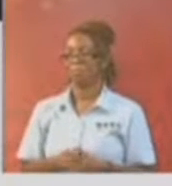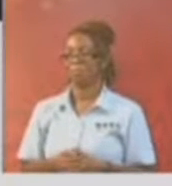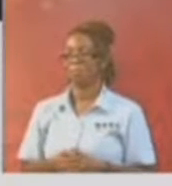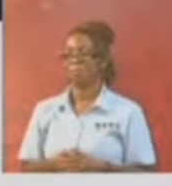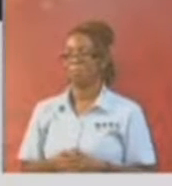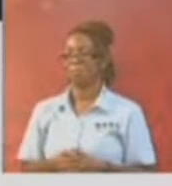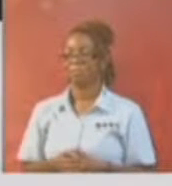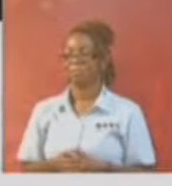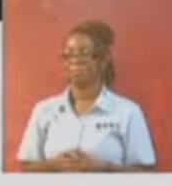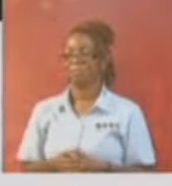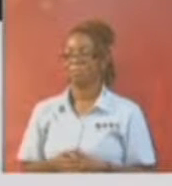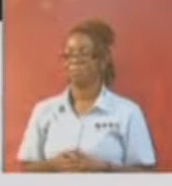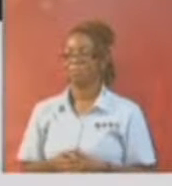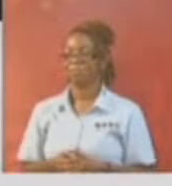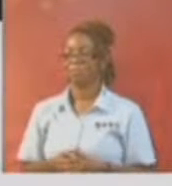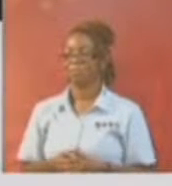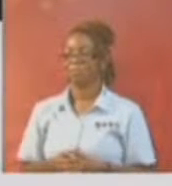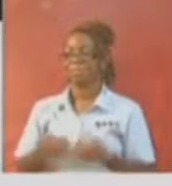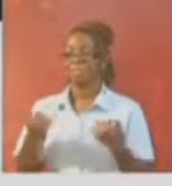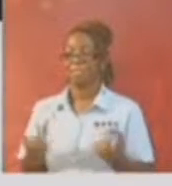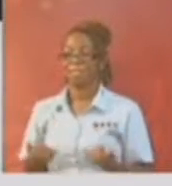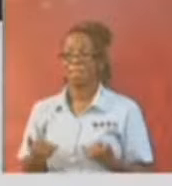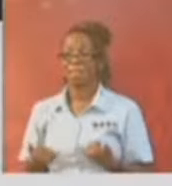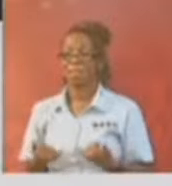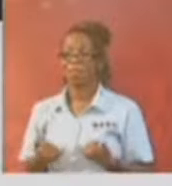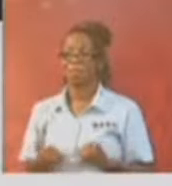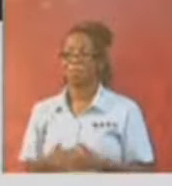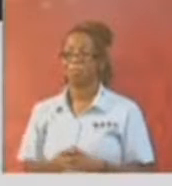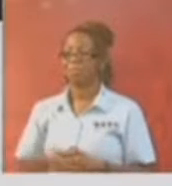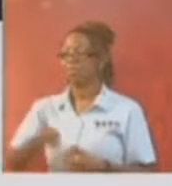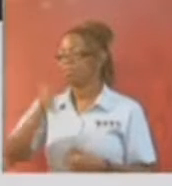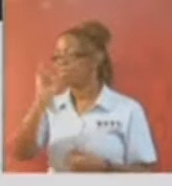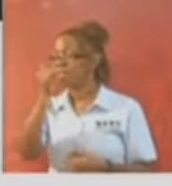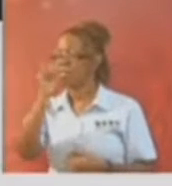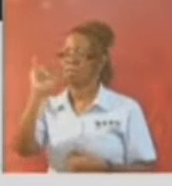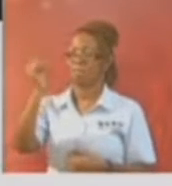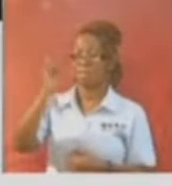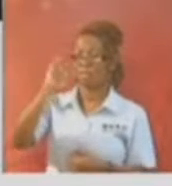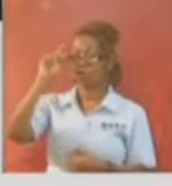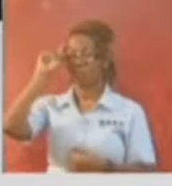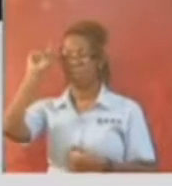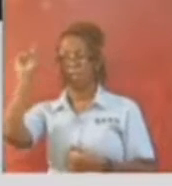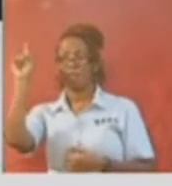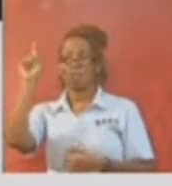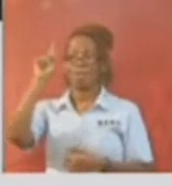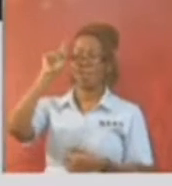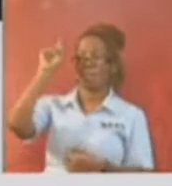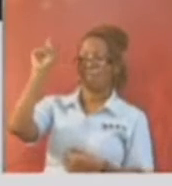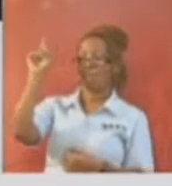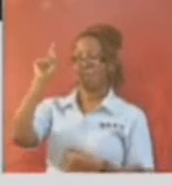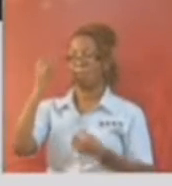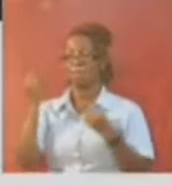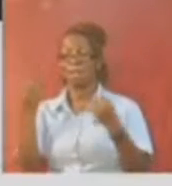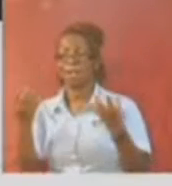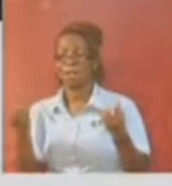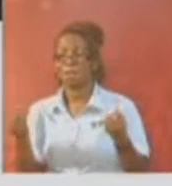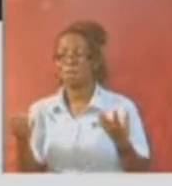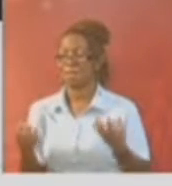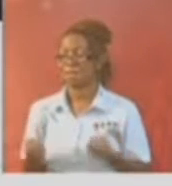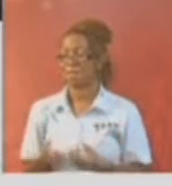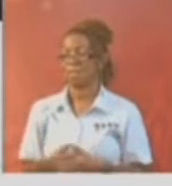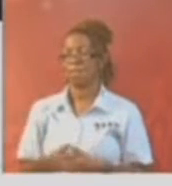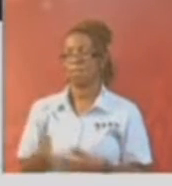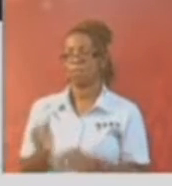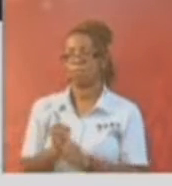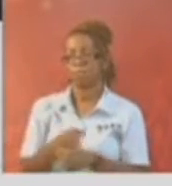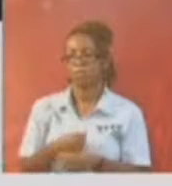please. Heavy consumption of alcohol places the individual at risk for developing or exacerbating